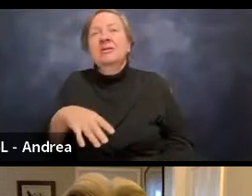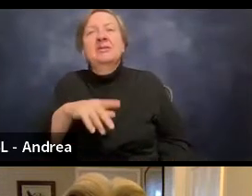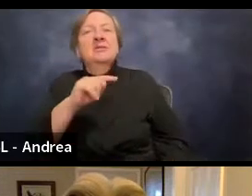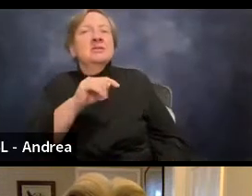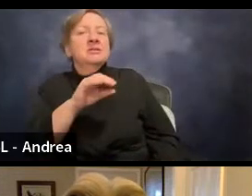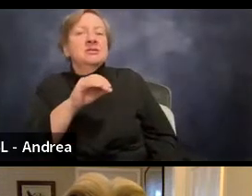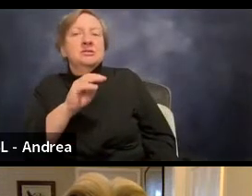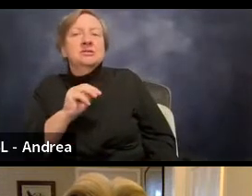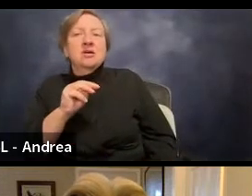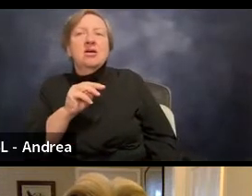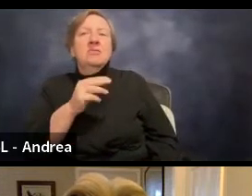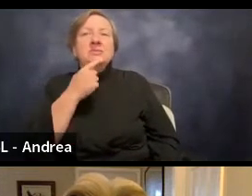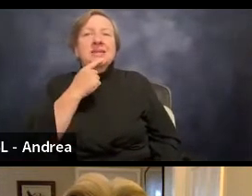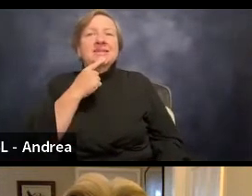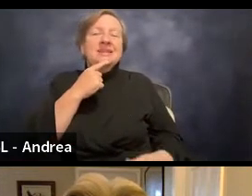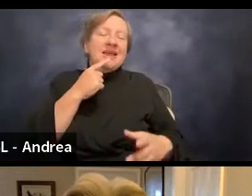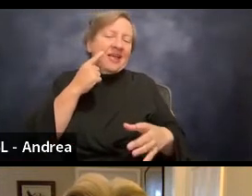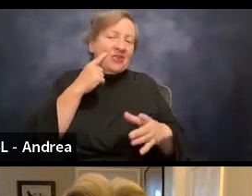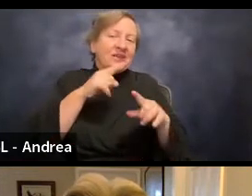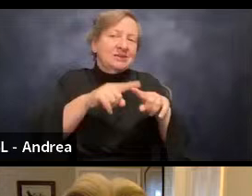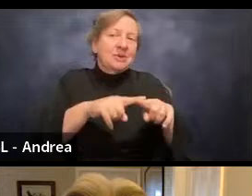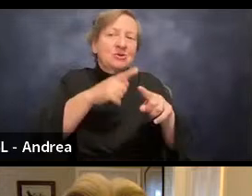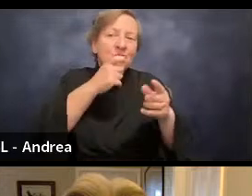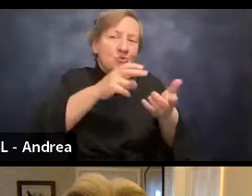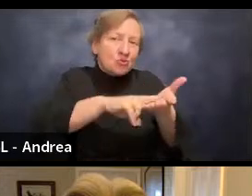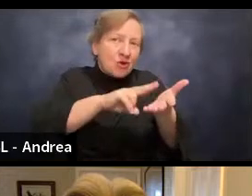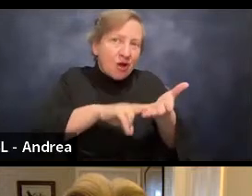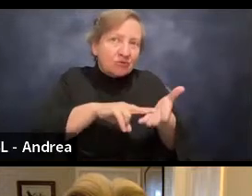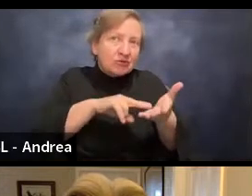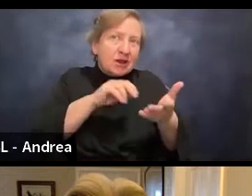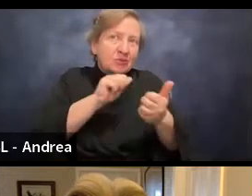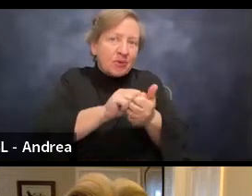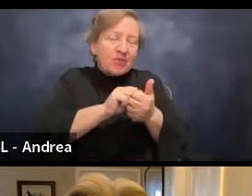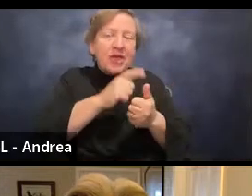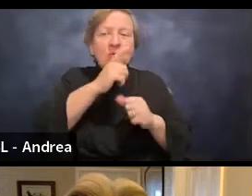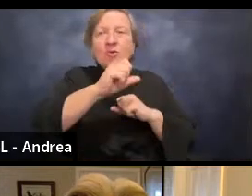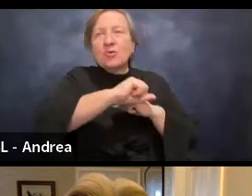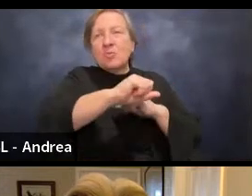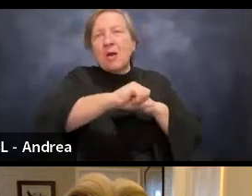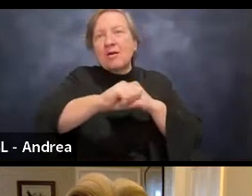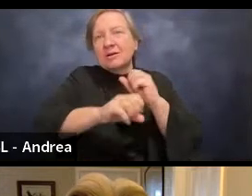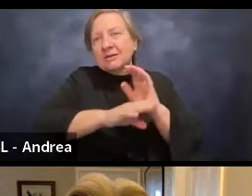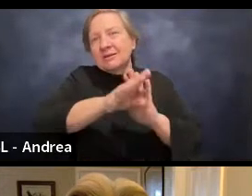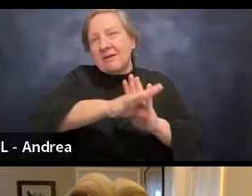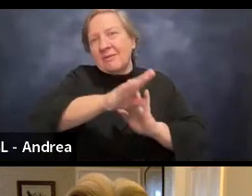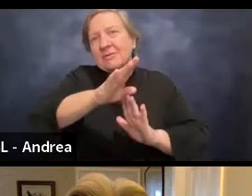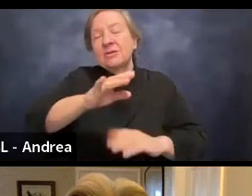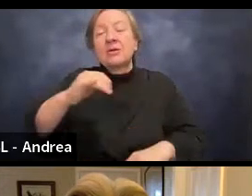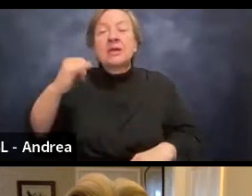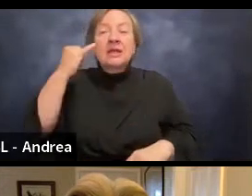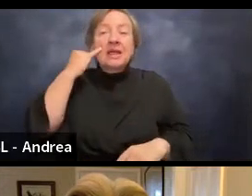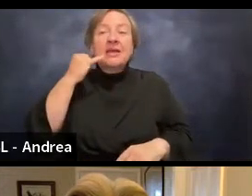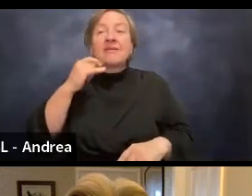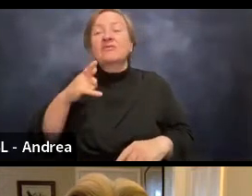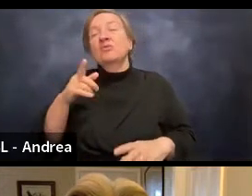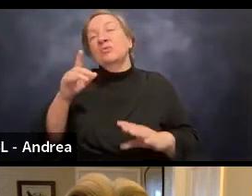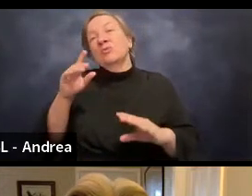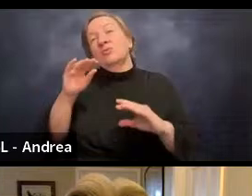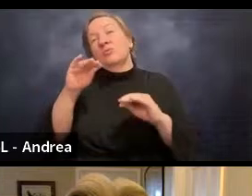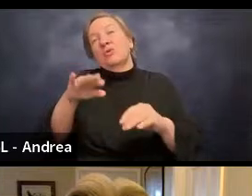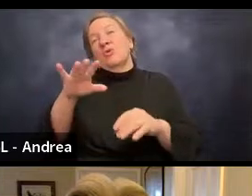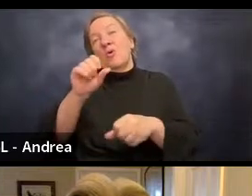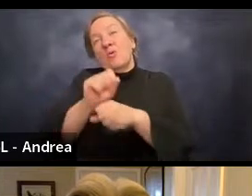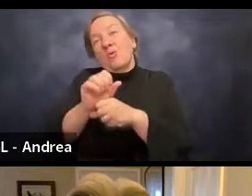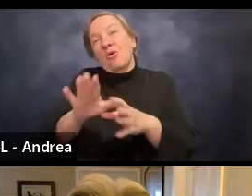between who you're contracting to and who you're marketing and developing. So if you're putting your